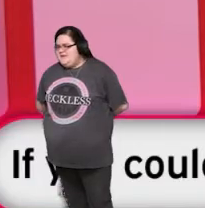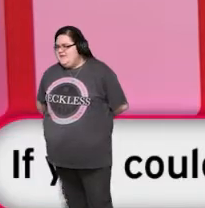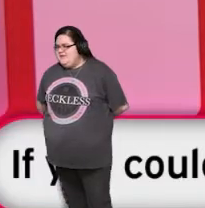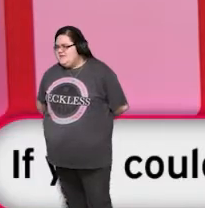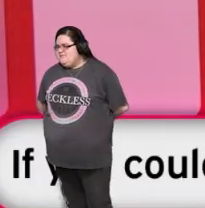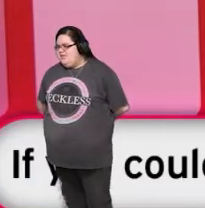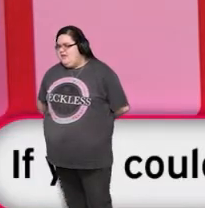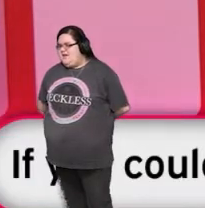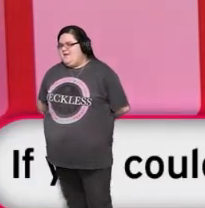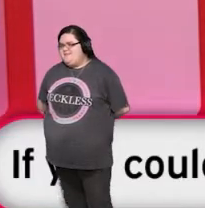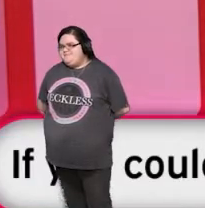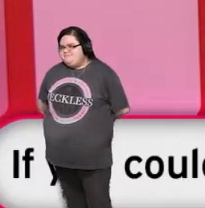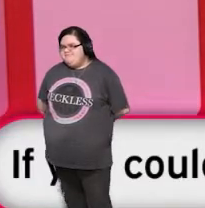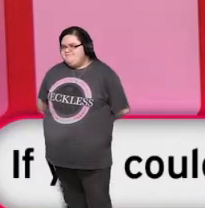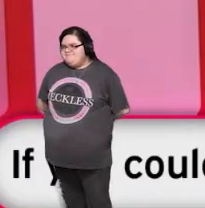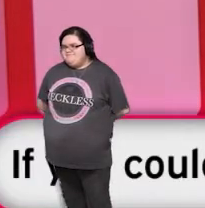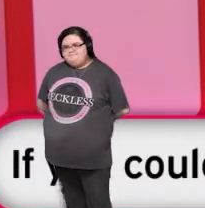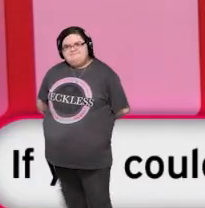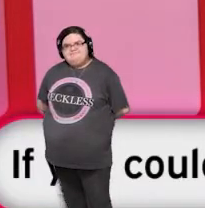literally.